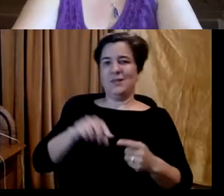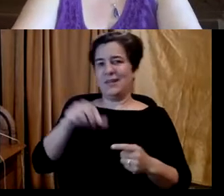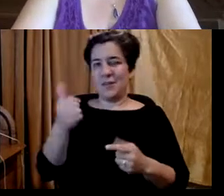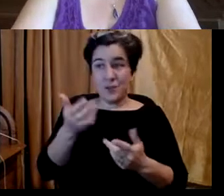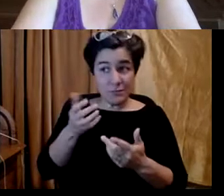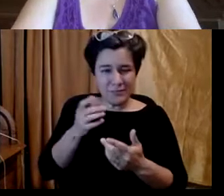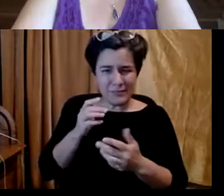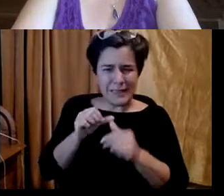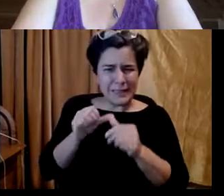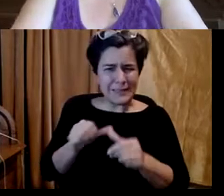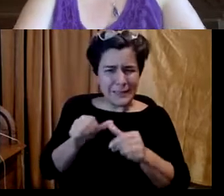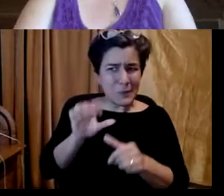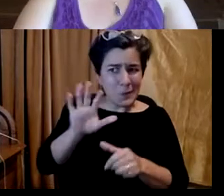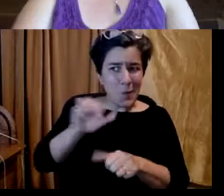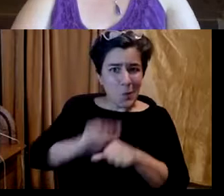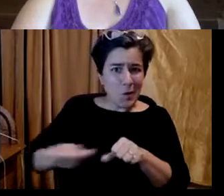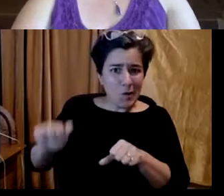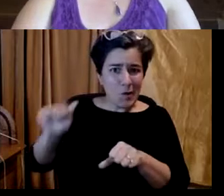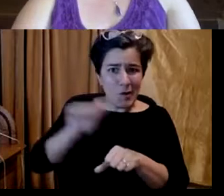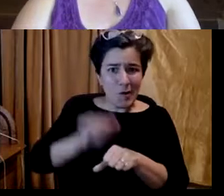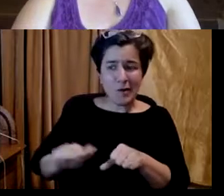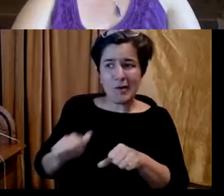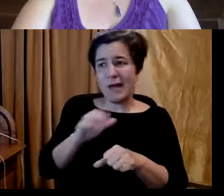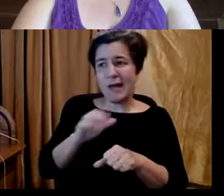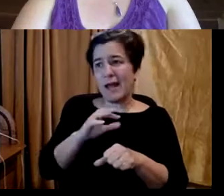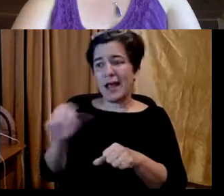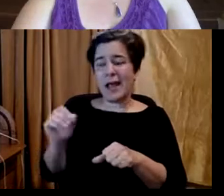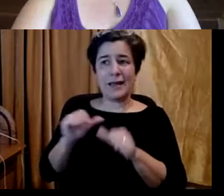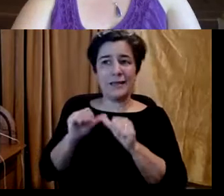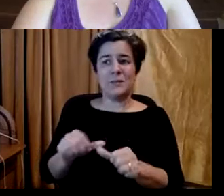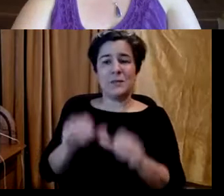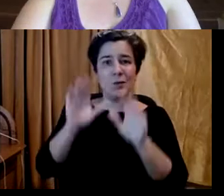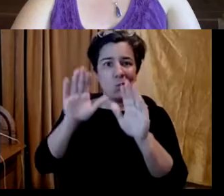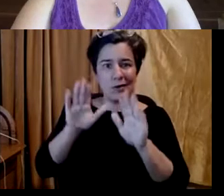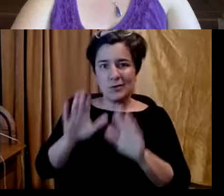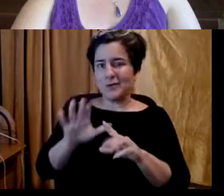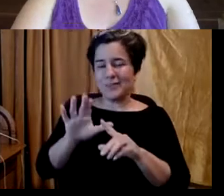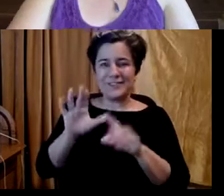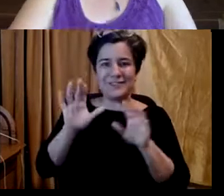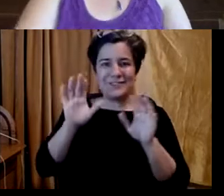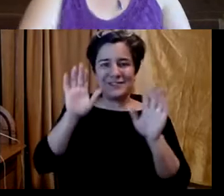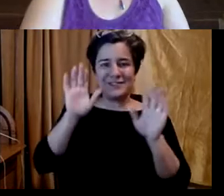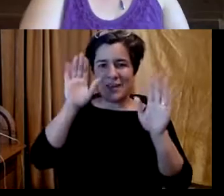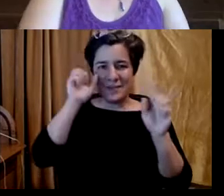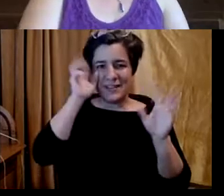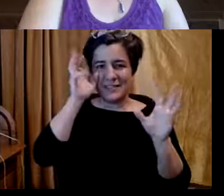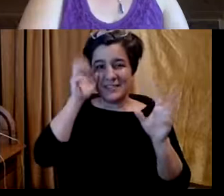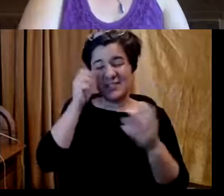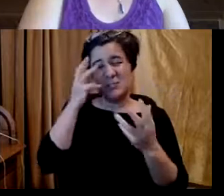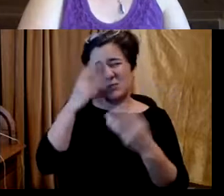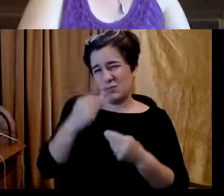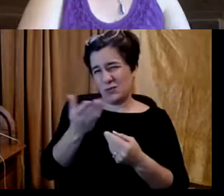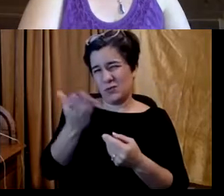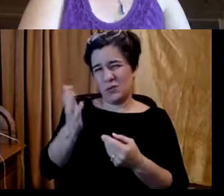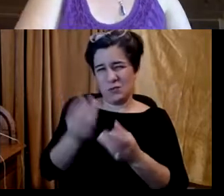what you're doing and just keep being fabulous and keep growing because it's beautiful. So